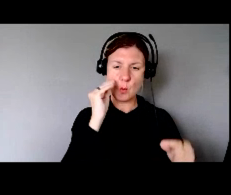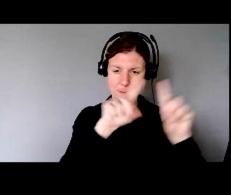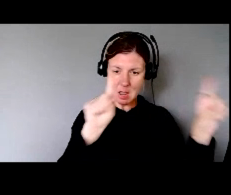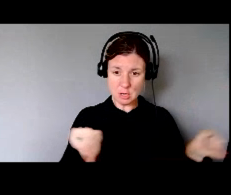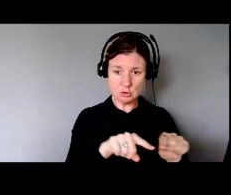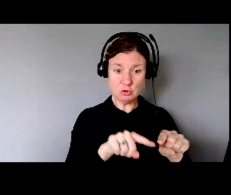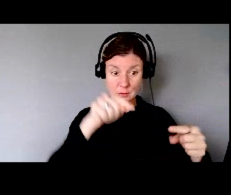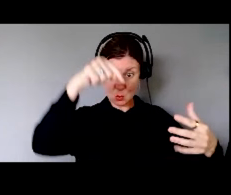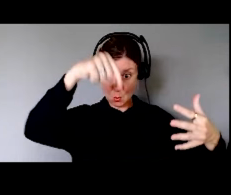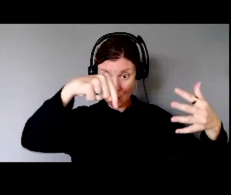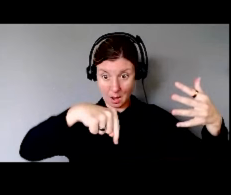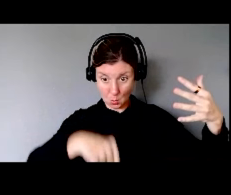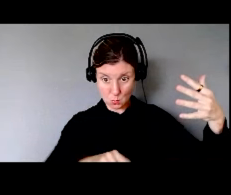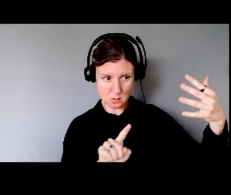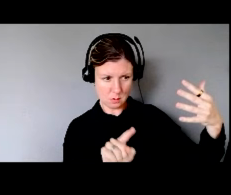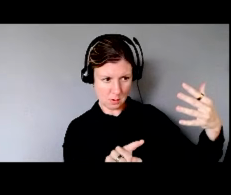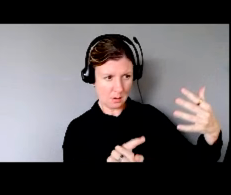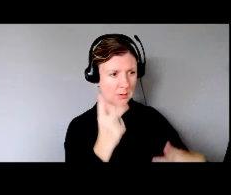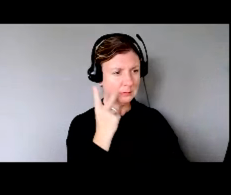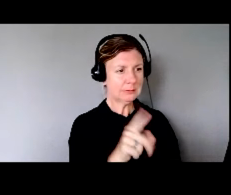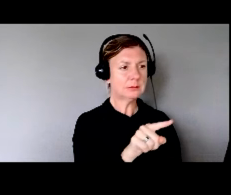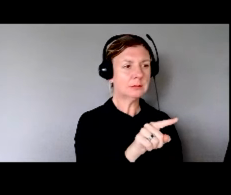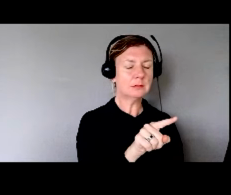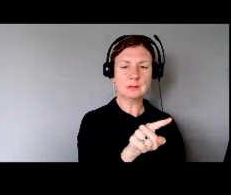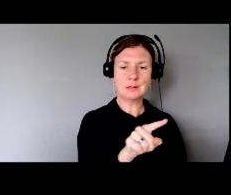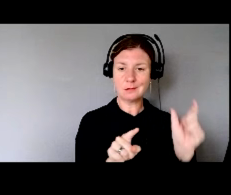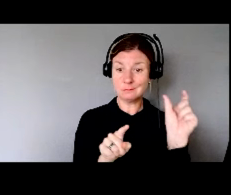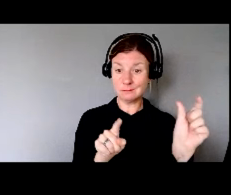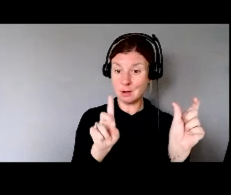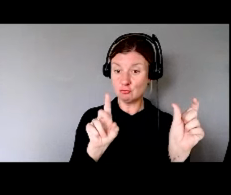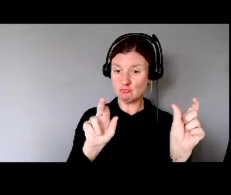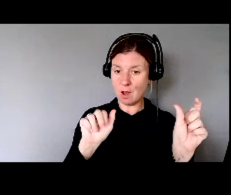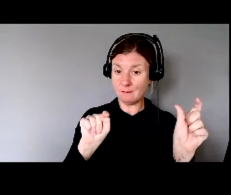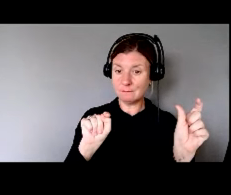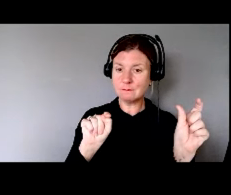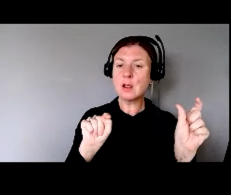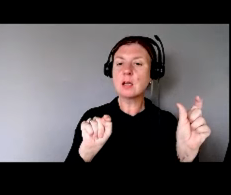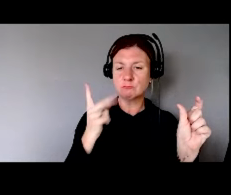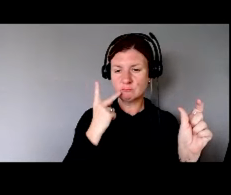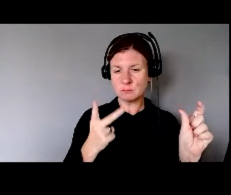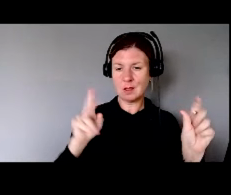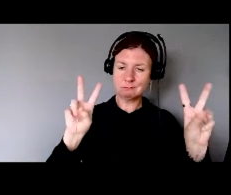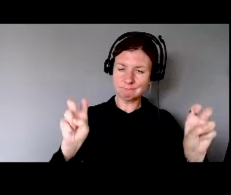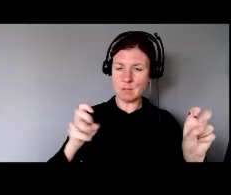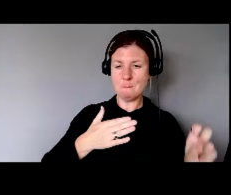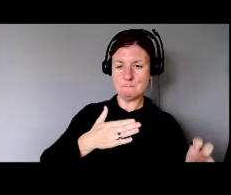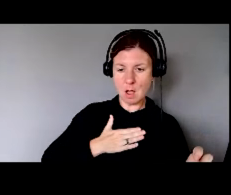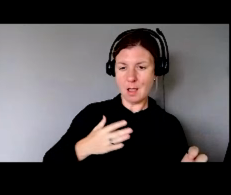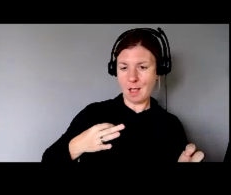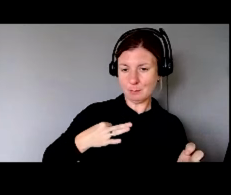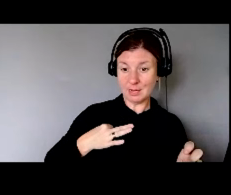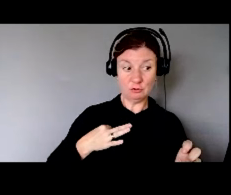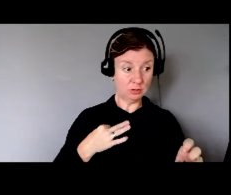and it should be located in the Draft section under My Applications. You will just need